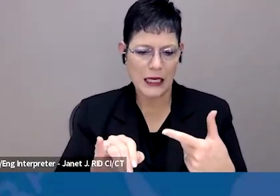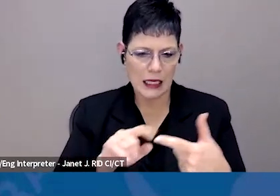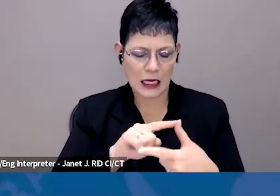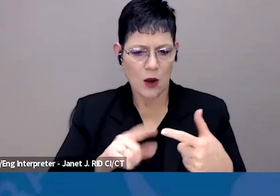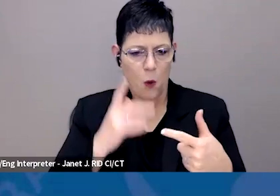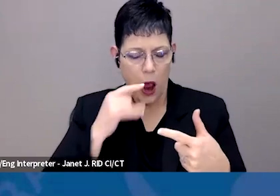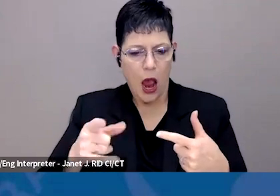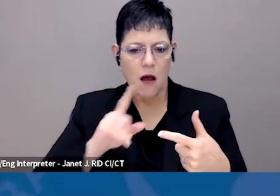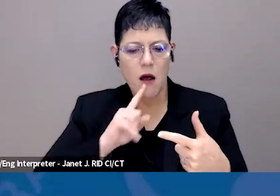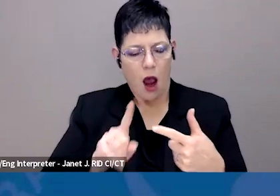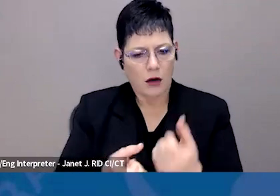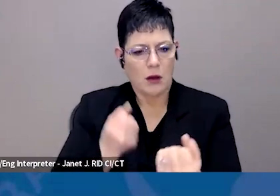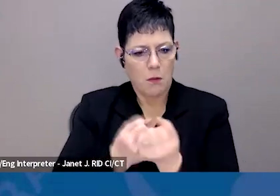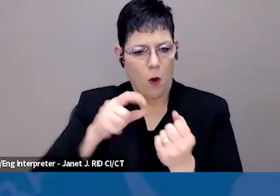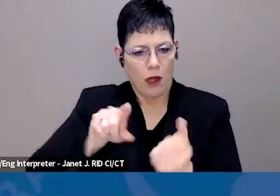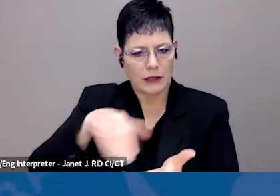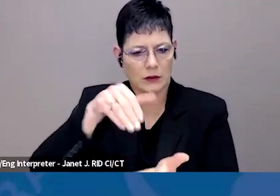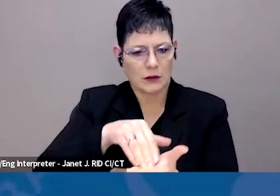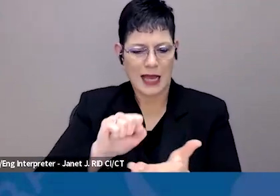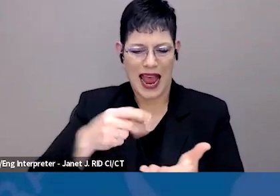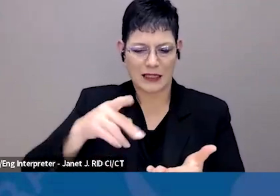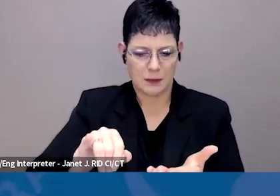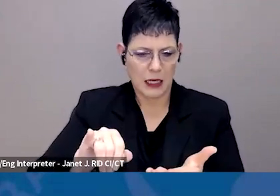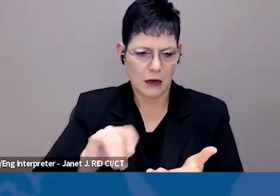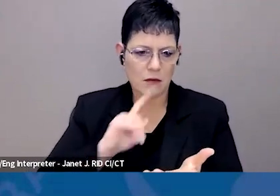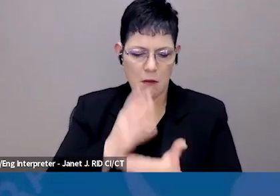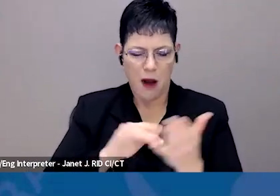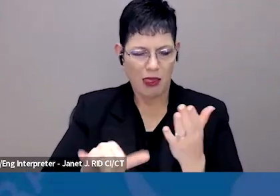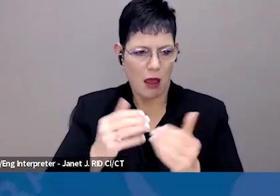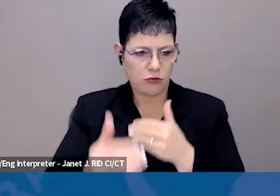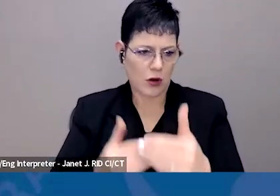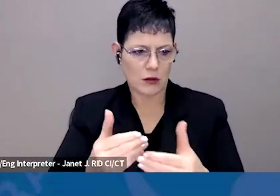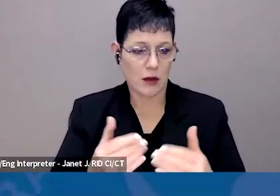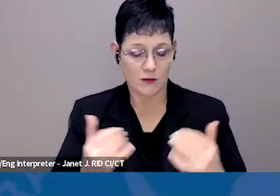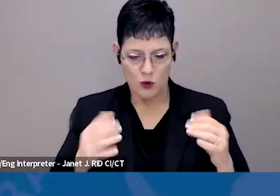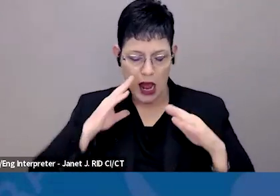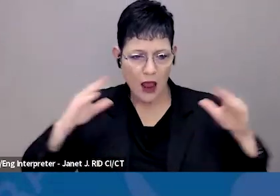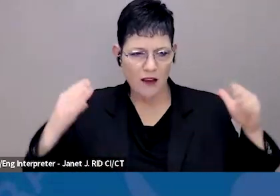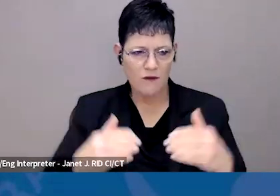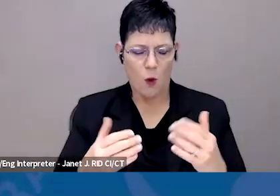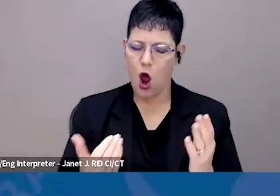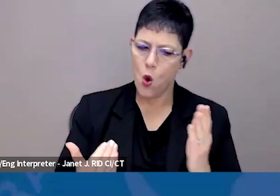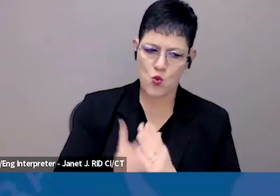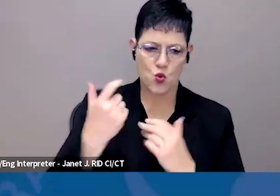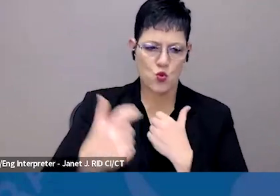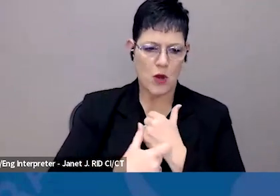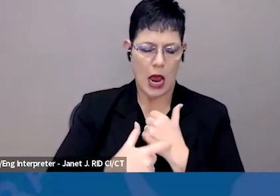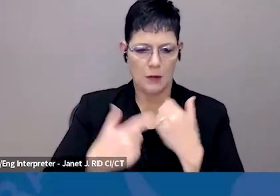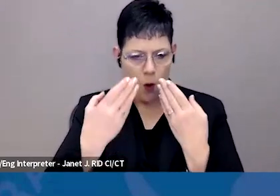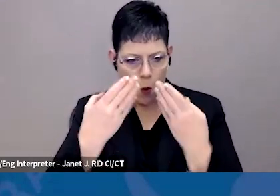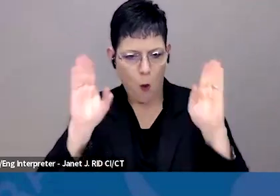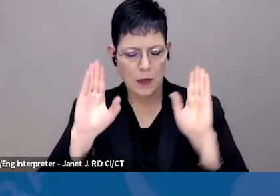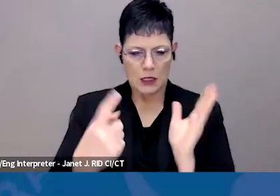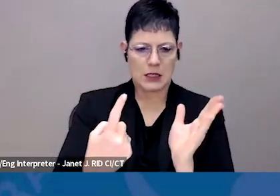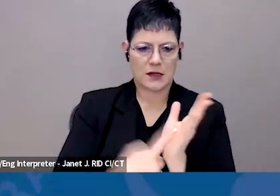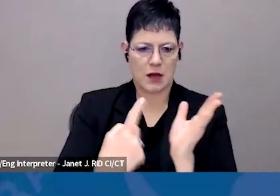our partners in supporting the Strategy Center. The focus of today's meeting marks a new chapter in our efforts to support family